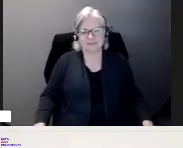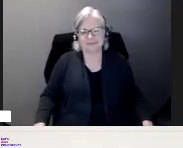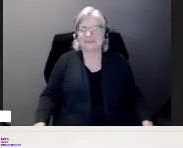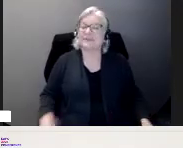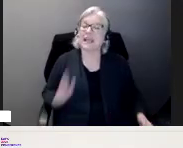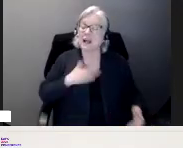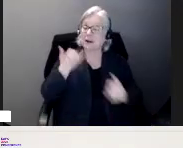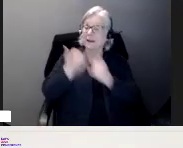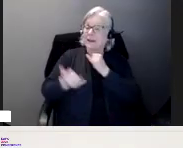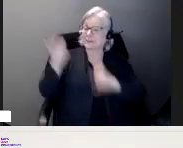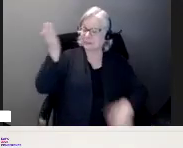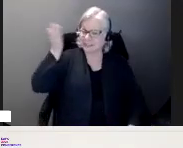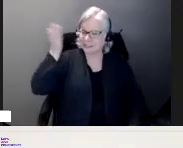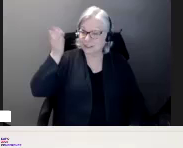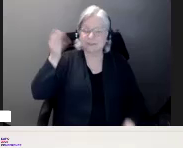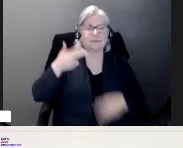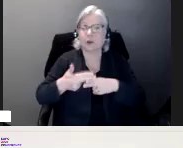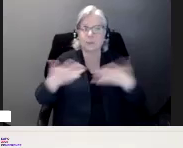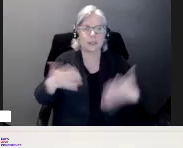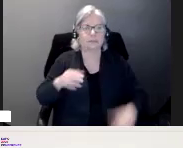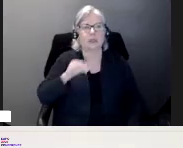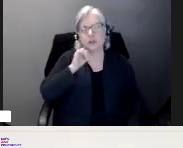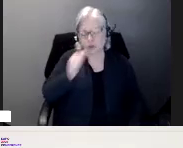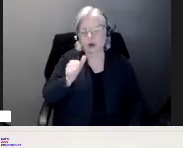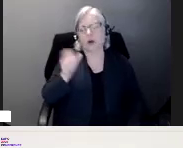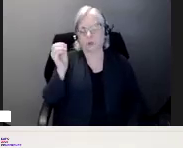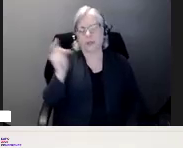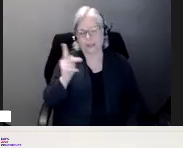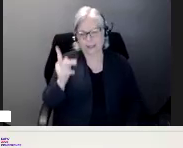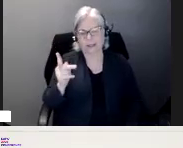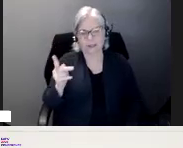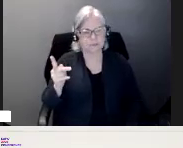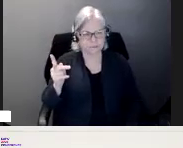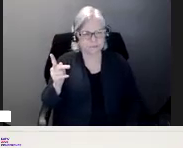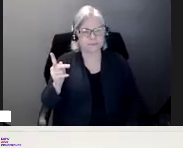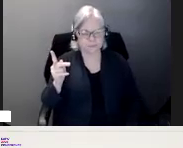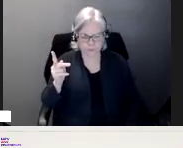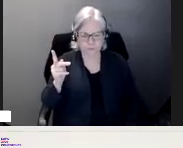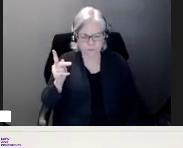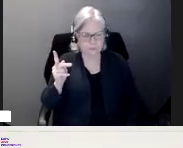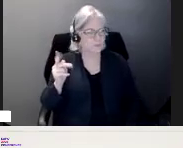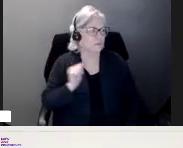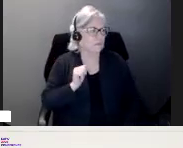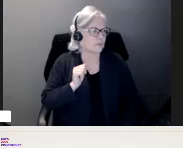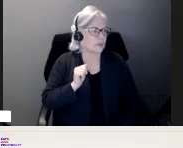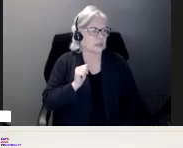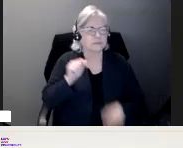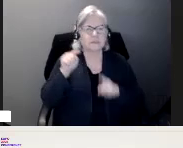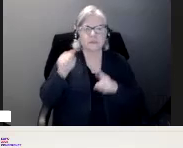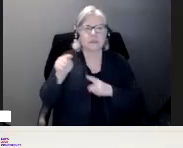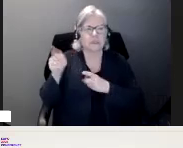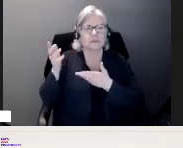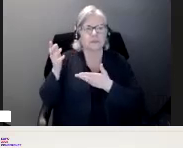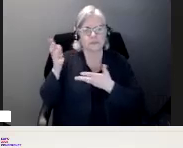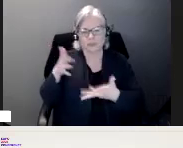So our last presentation is called Not Okay, Bringing Awareness to Older Women in Domestic Violence Shelter. We are